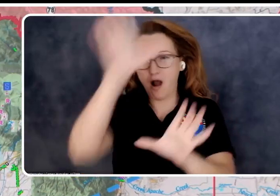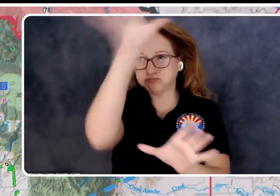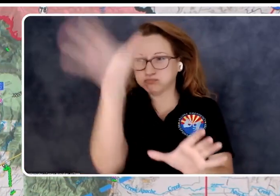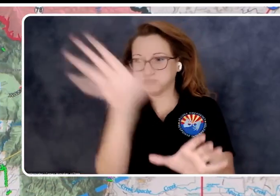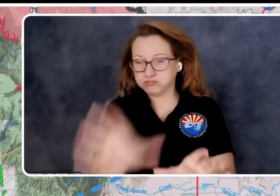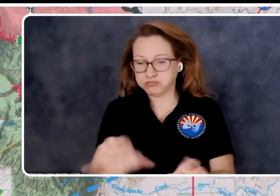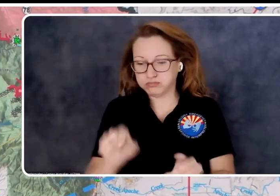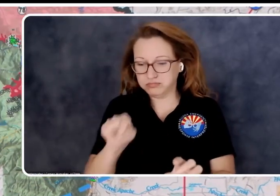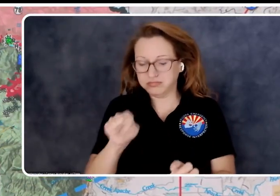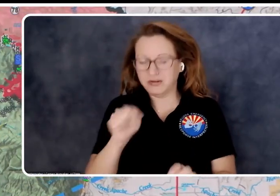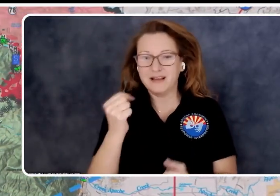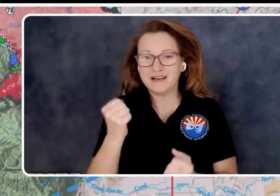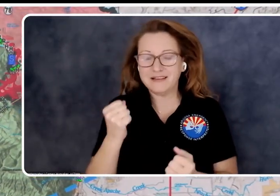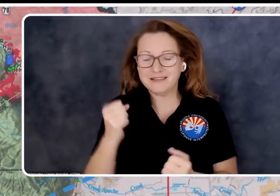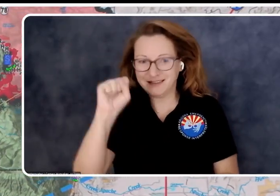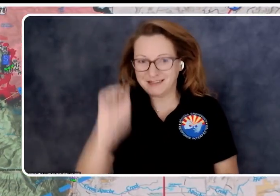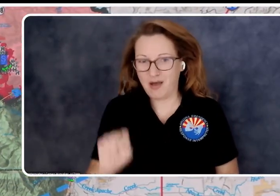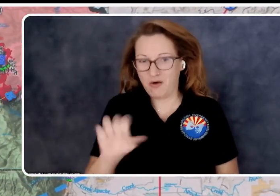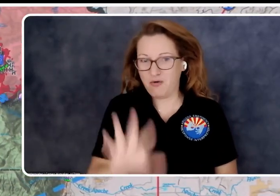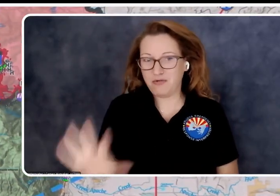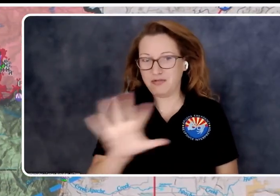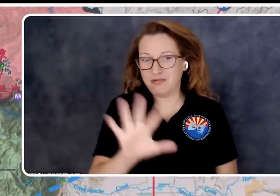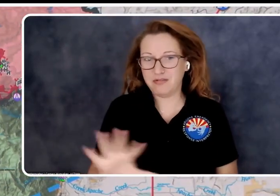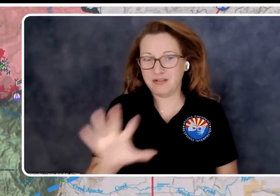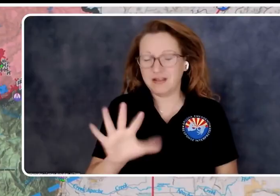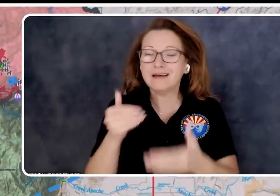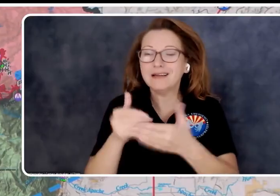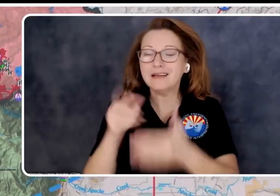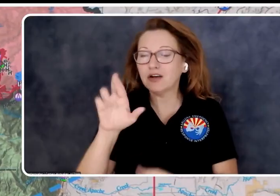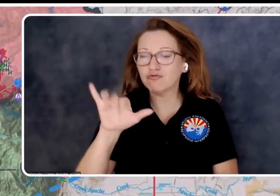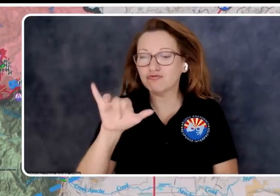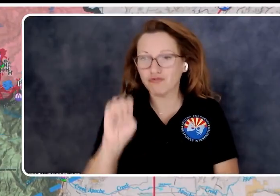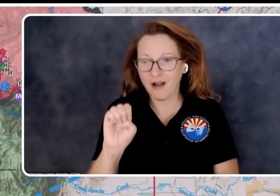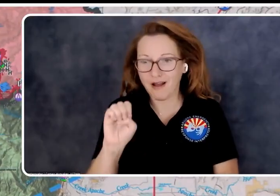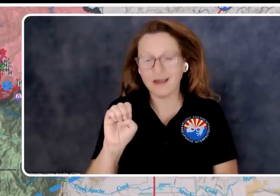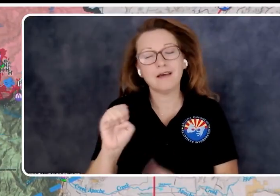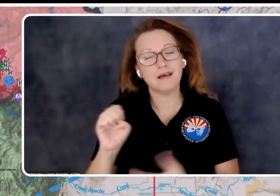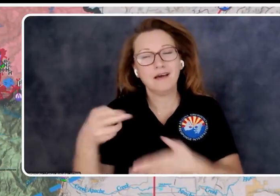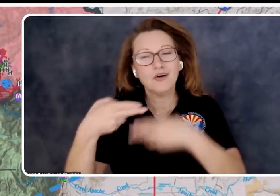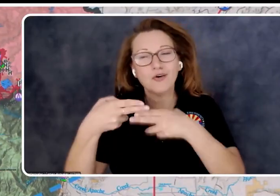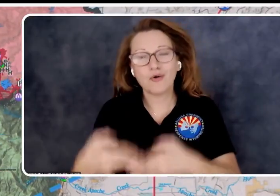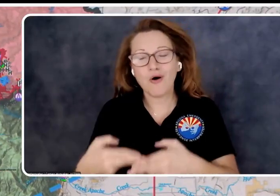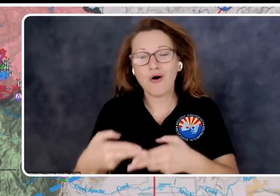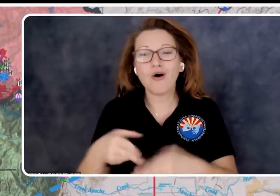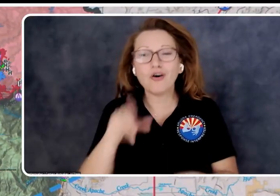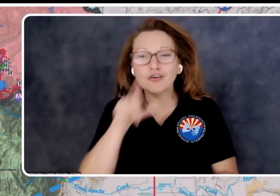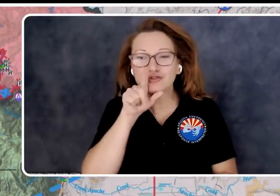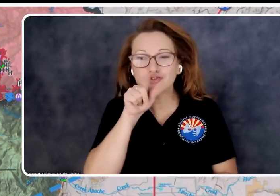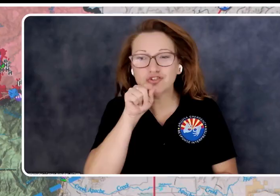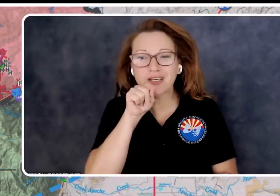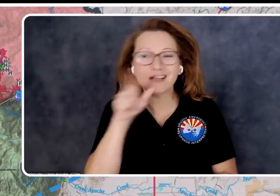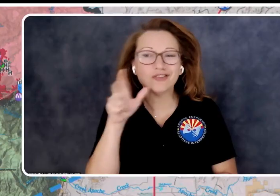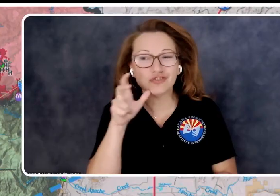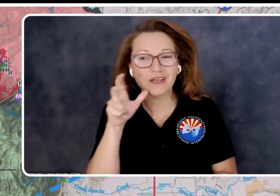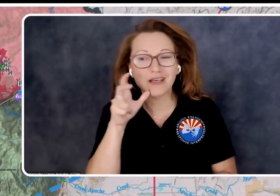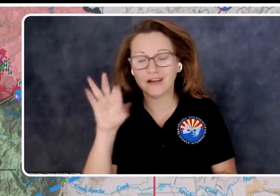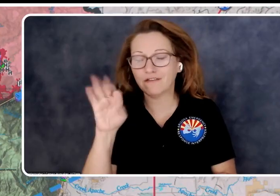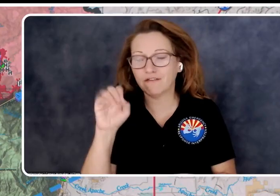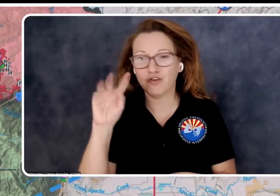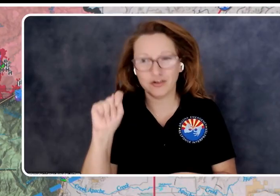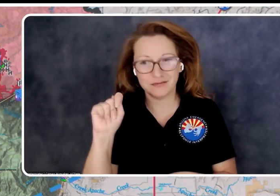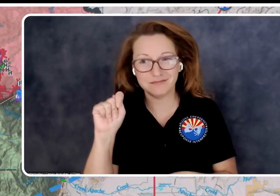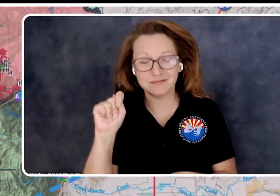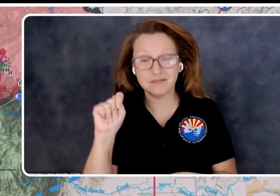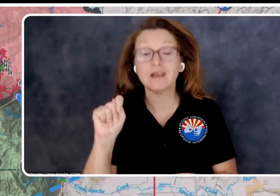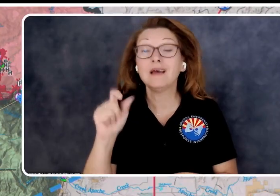just northwest of Rye. This area you've probably been familiar with being referred to as the Chicken Foot. Fire crews yesterday